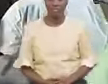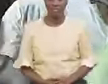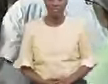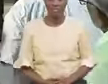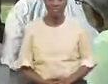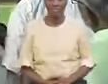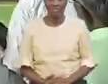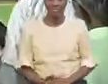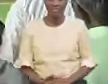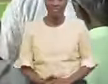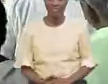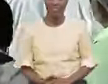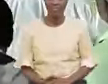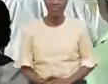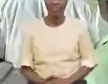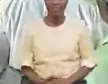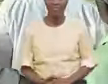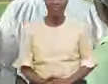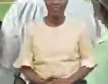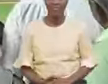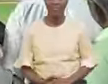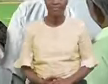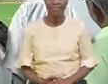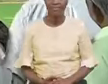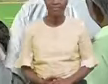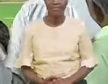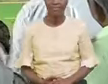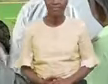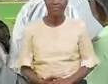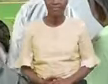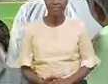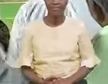Dr. Sudarshan Vaigar Tirgalo and Tatuma Chair and Court.